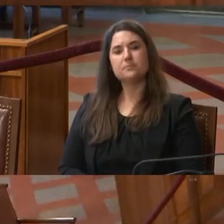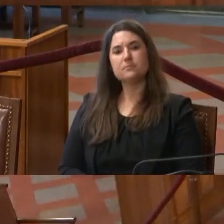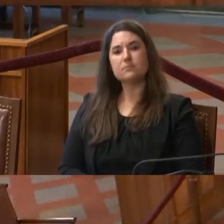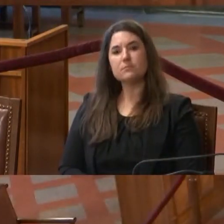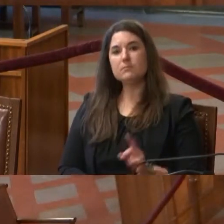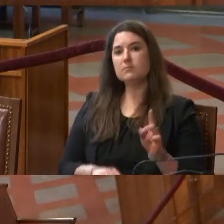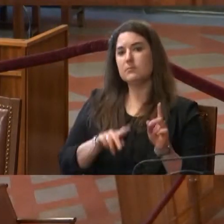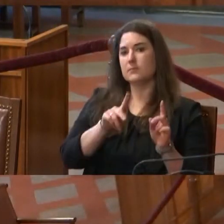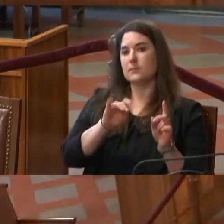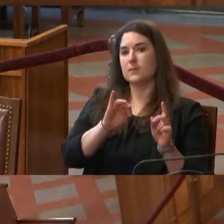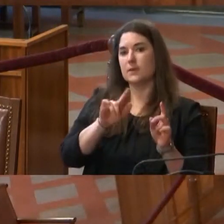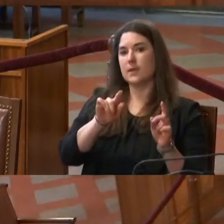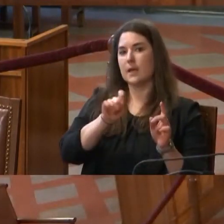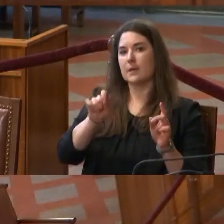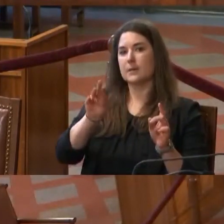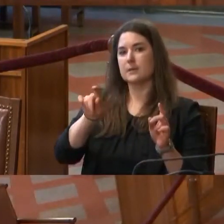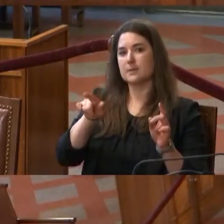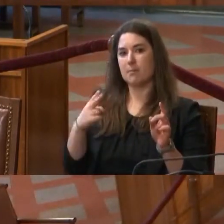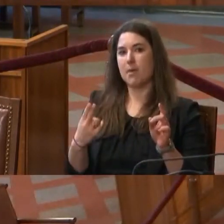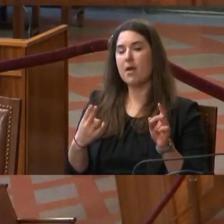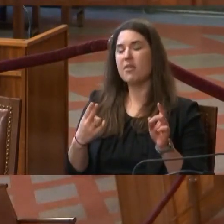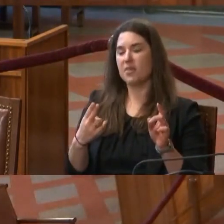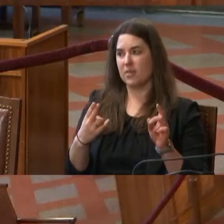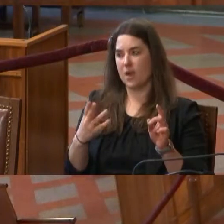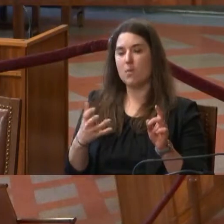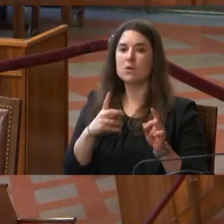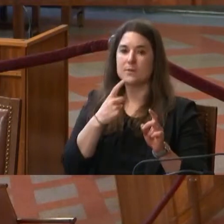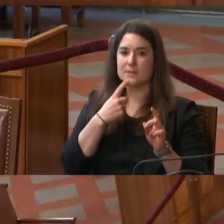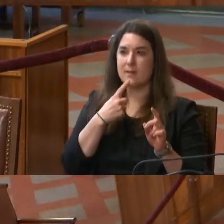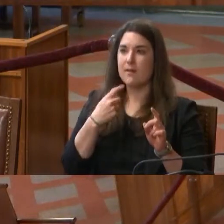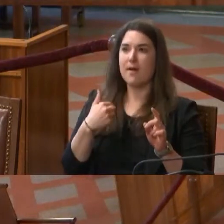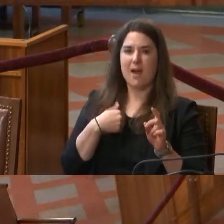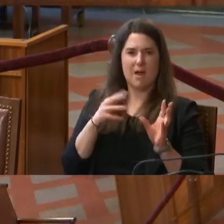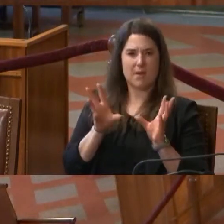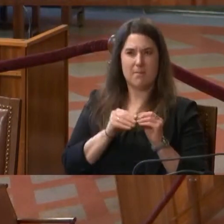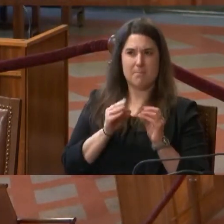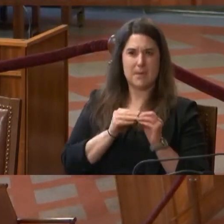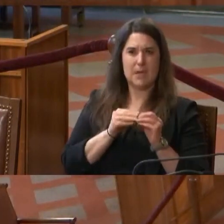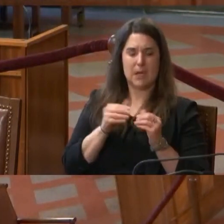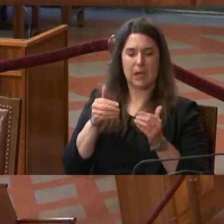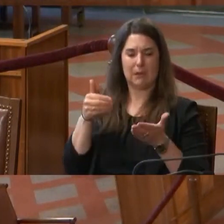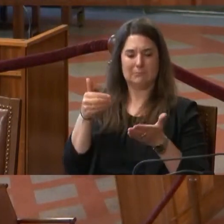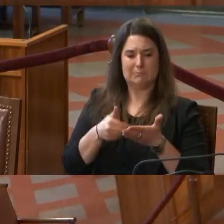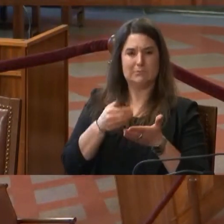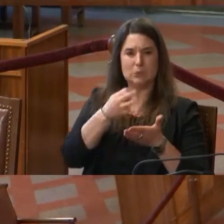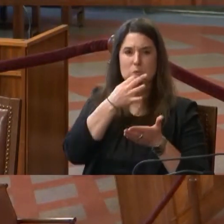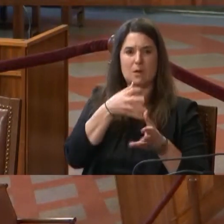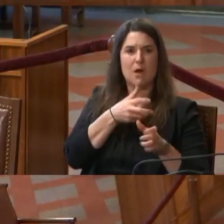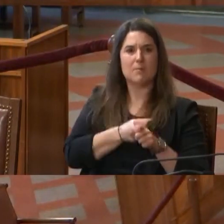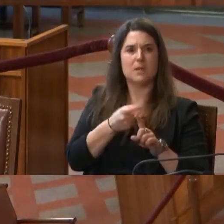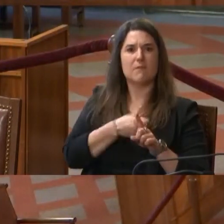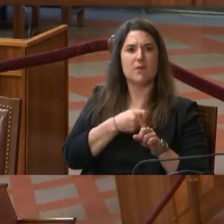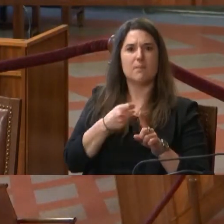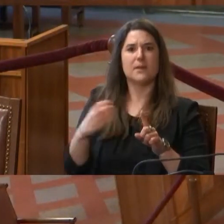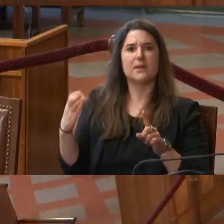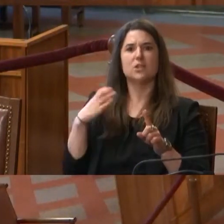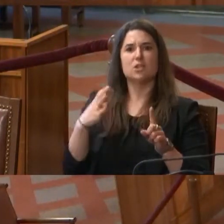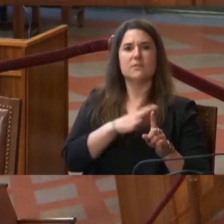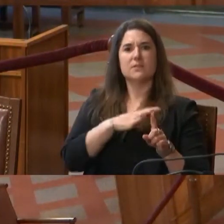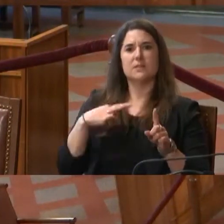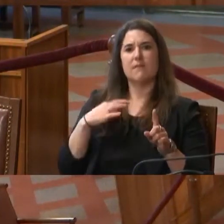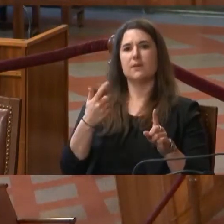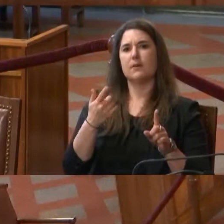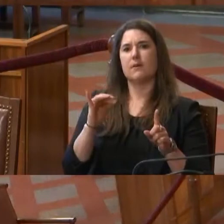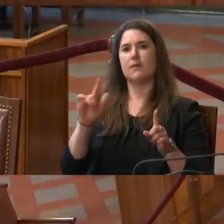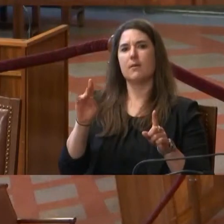So I just want to respond real quickly. I think we have a meeting coming up today with an update from Chief of Staff Gilman,